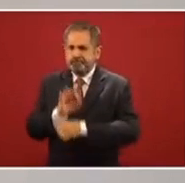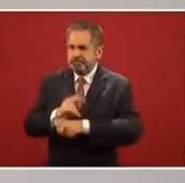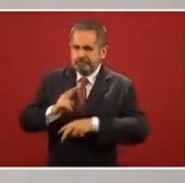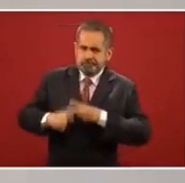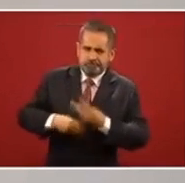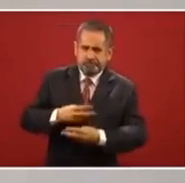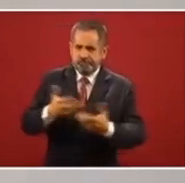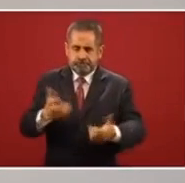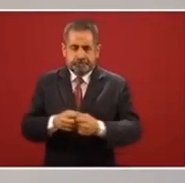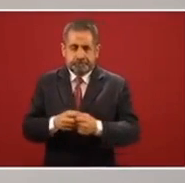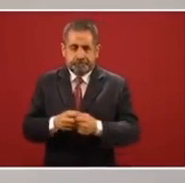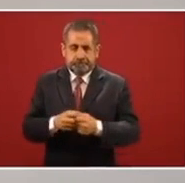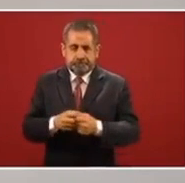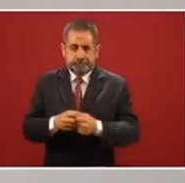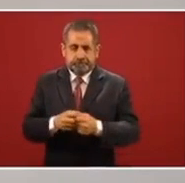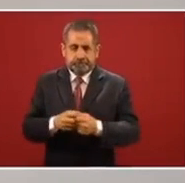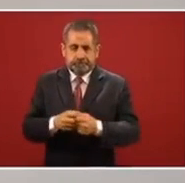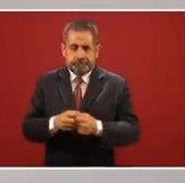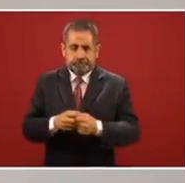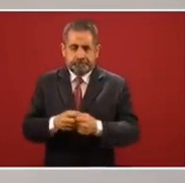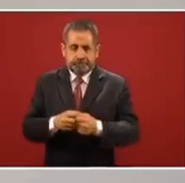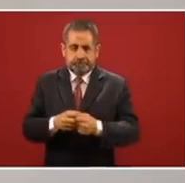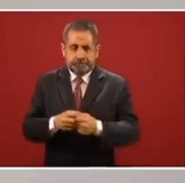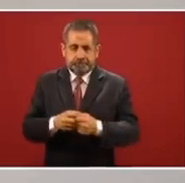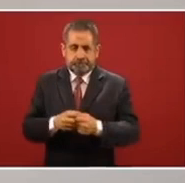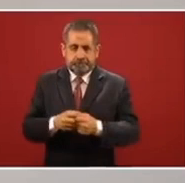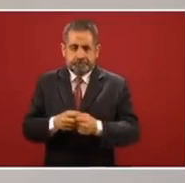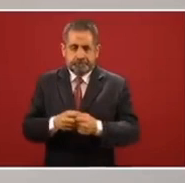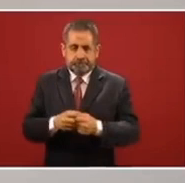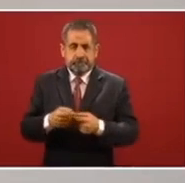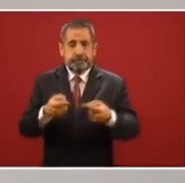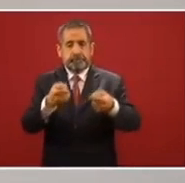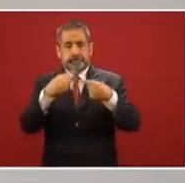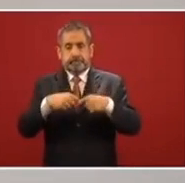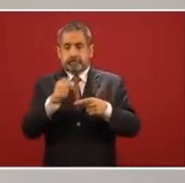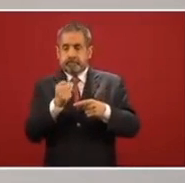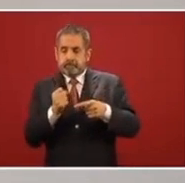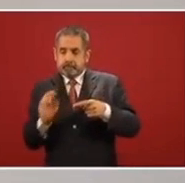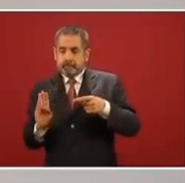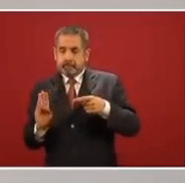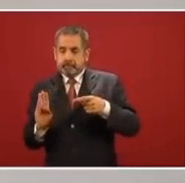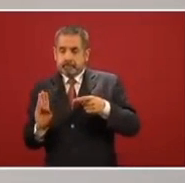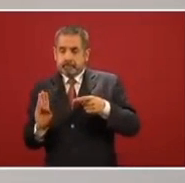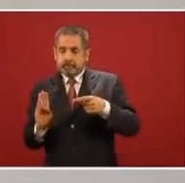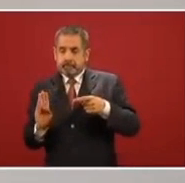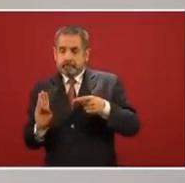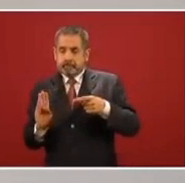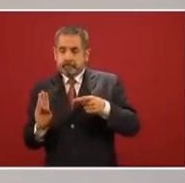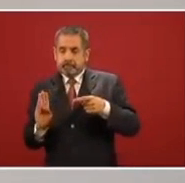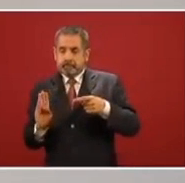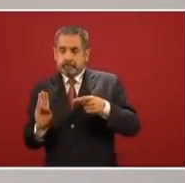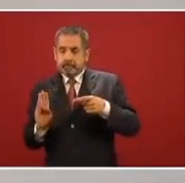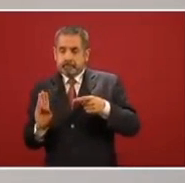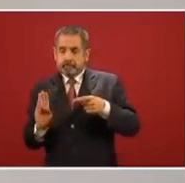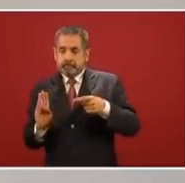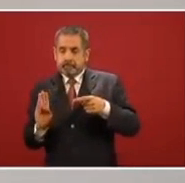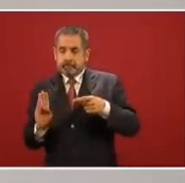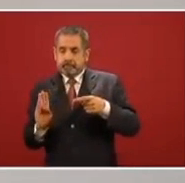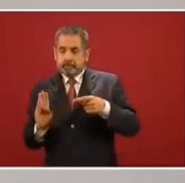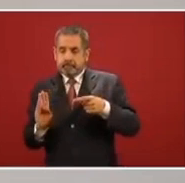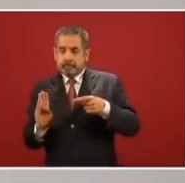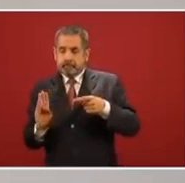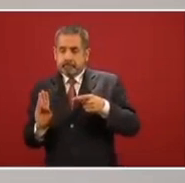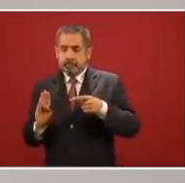Tiene un subcomité It has a subcommittee de monitoreo of monitoring